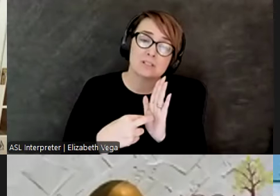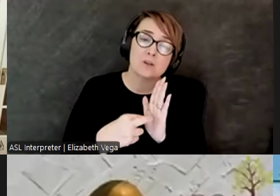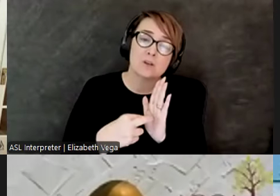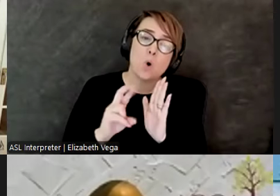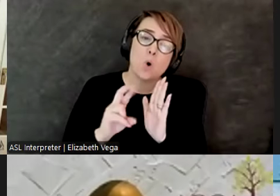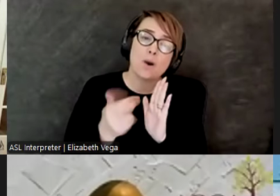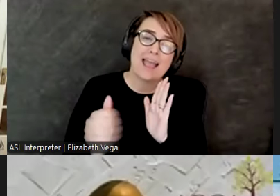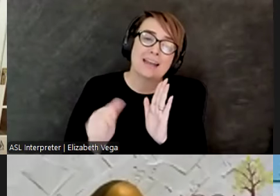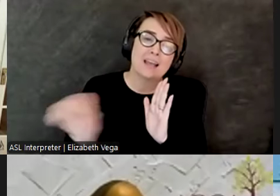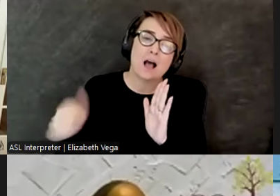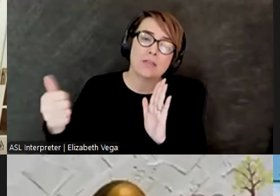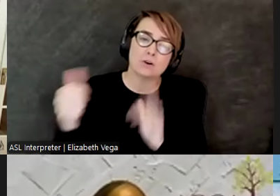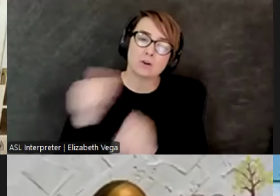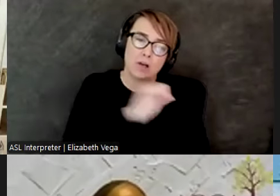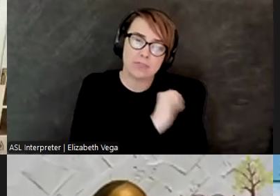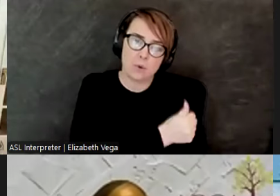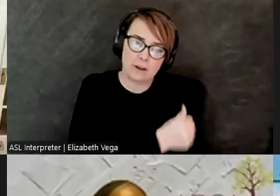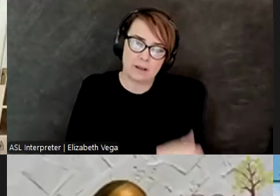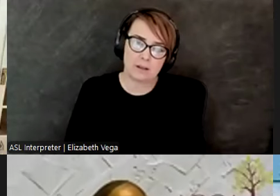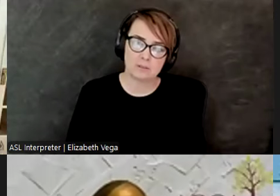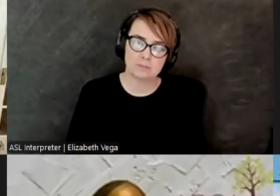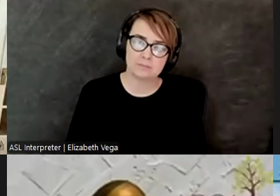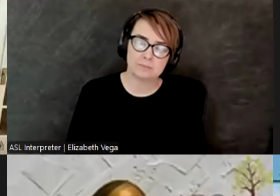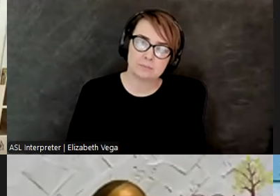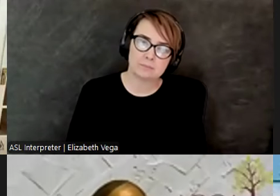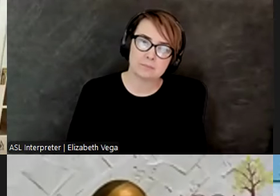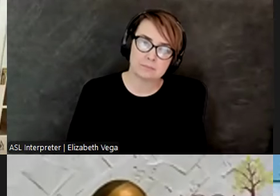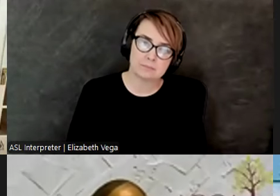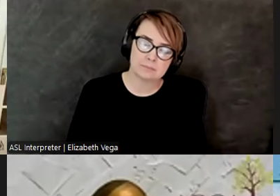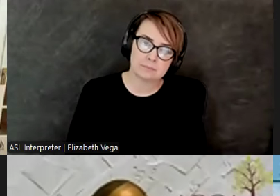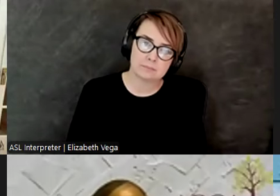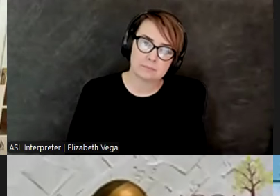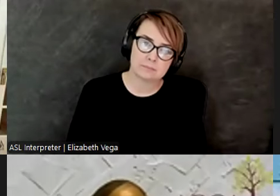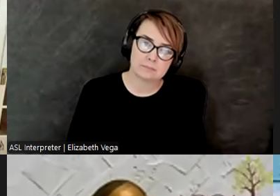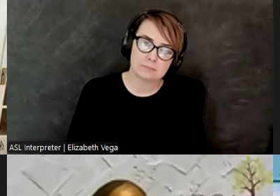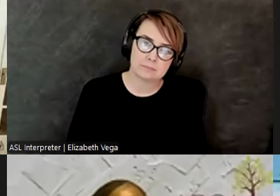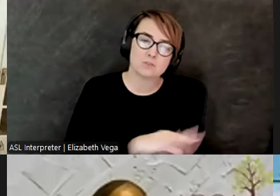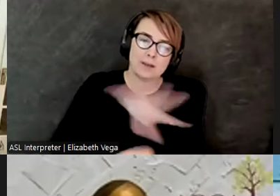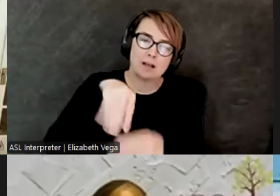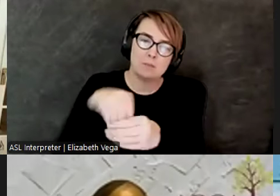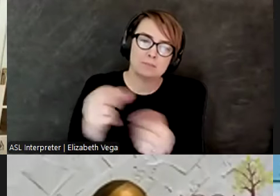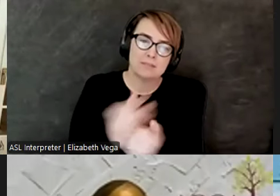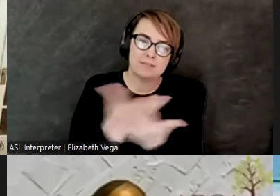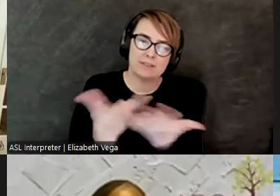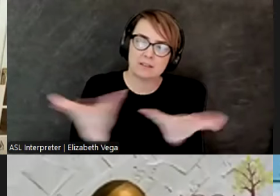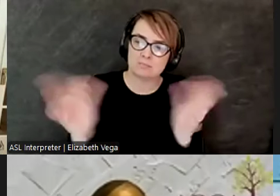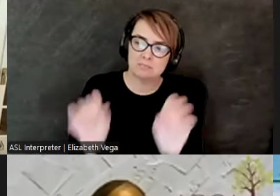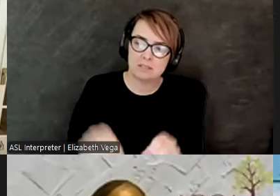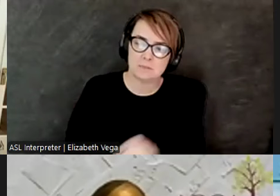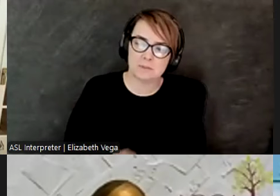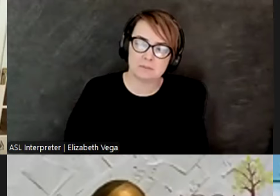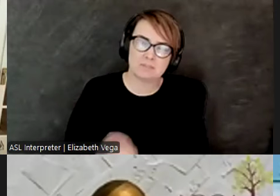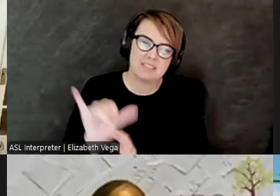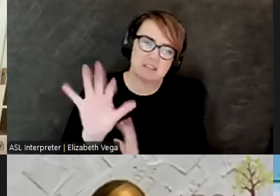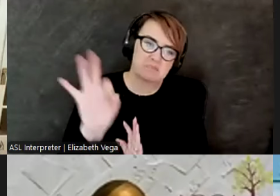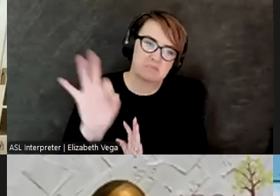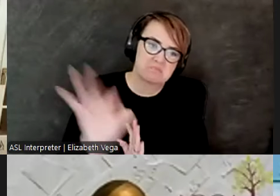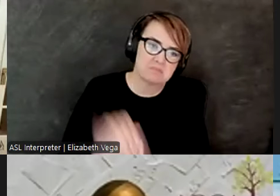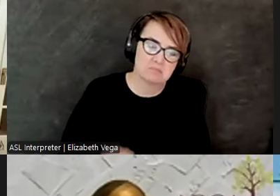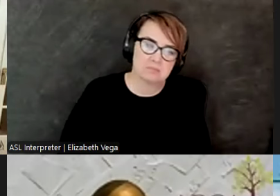other authority mm-hmm. to be all encompassing. That's what I would add.